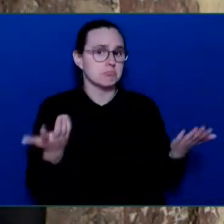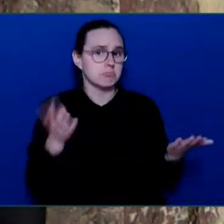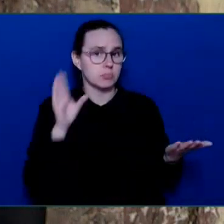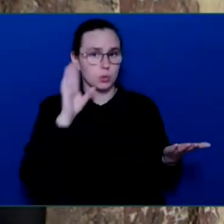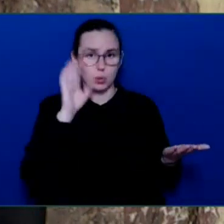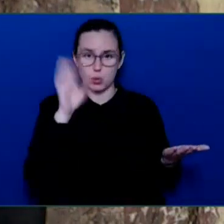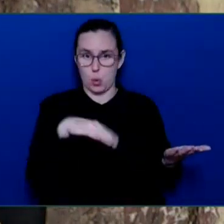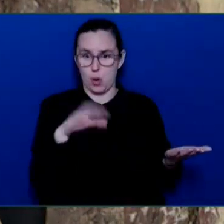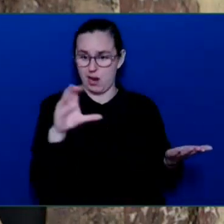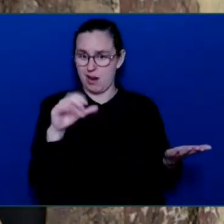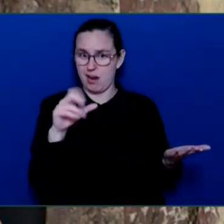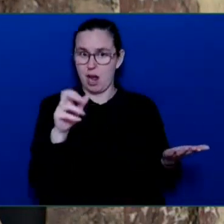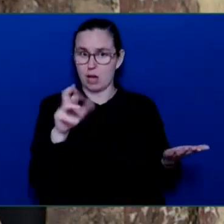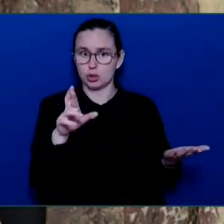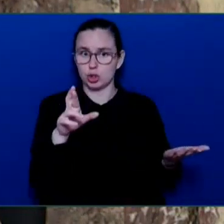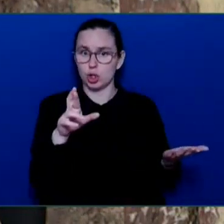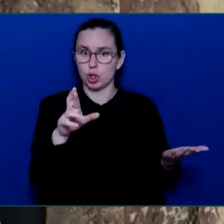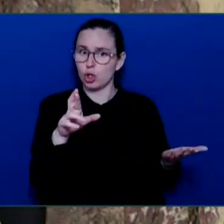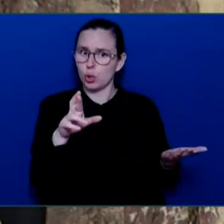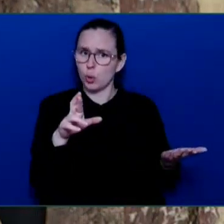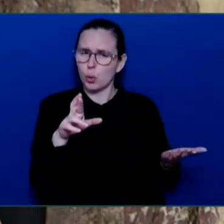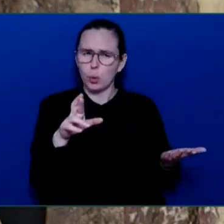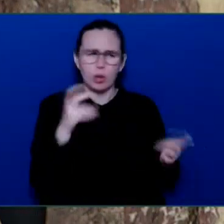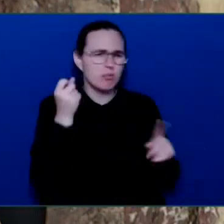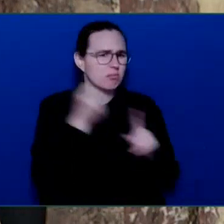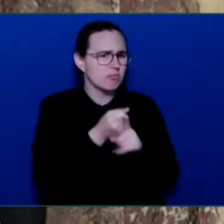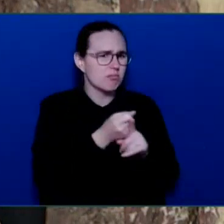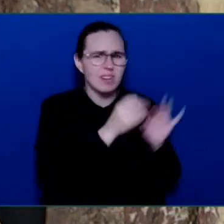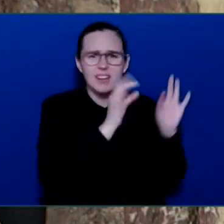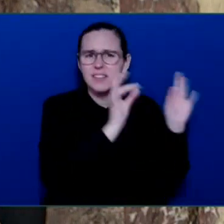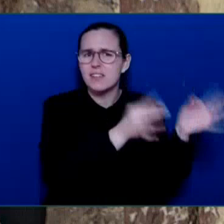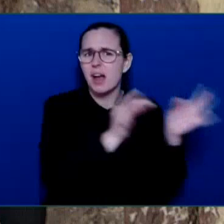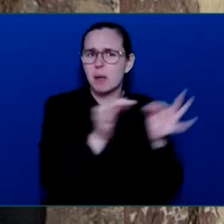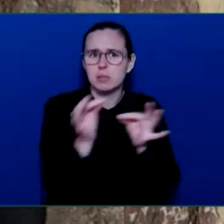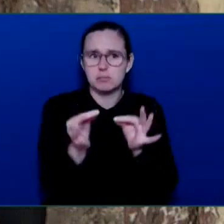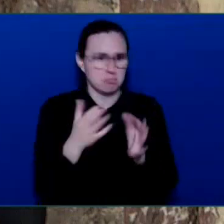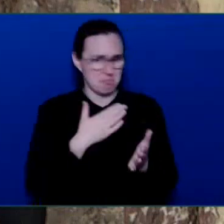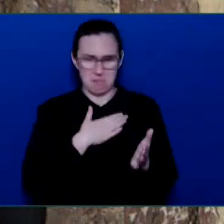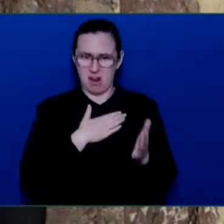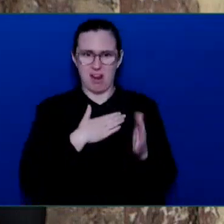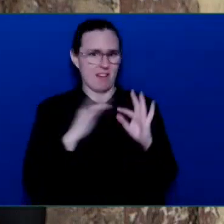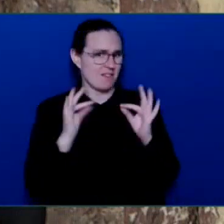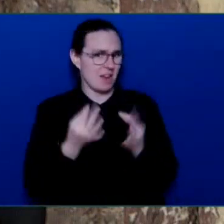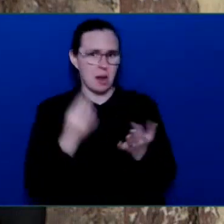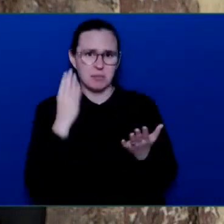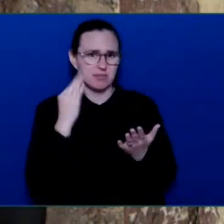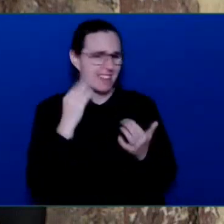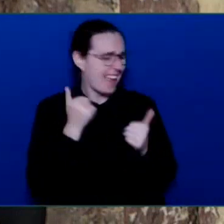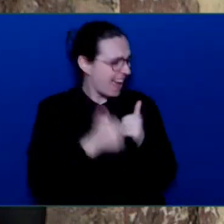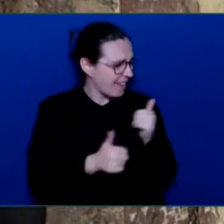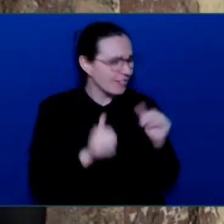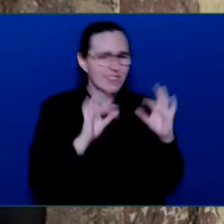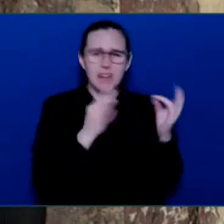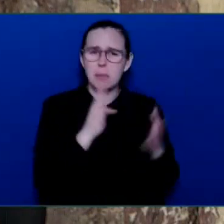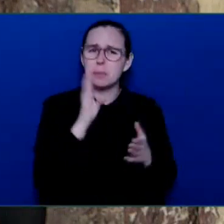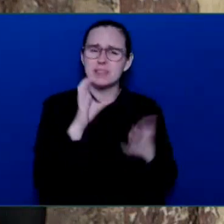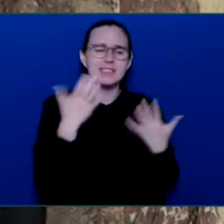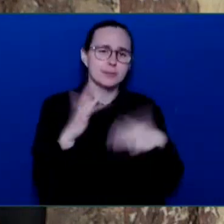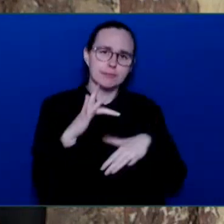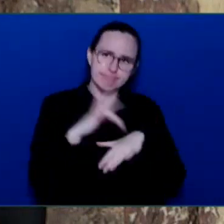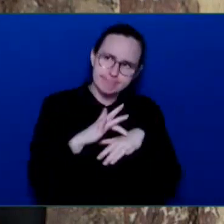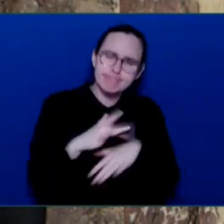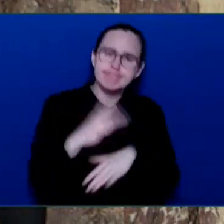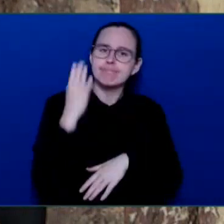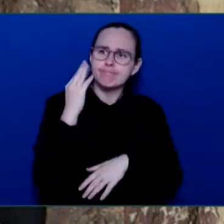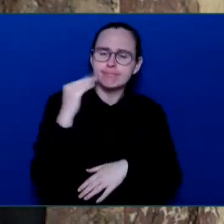family in British Columbia. And that is why I think, Honourable Speaker, the massive actions